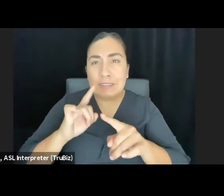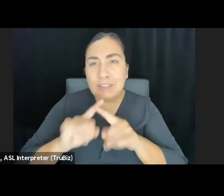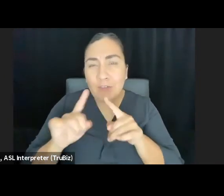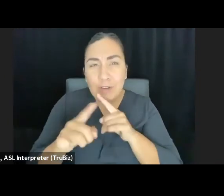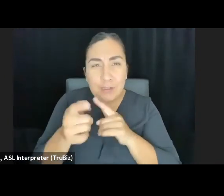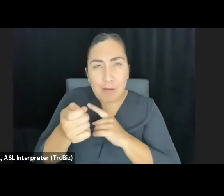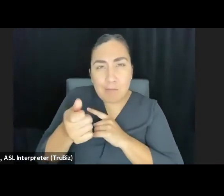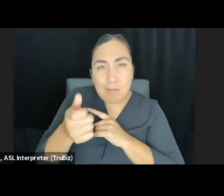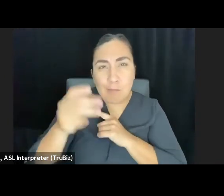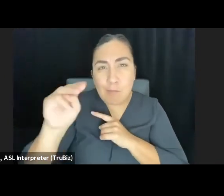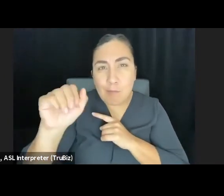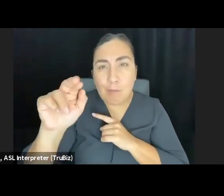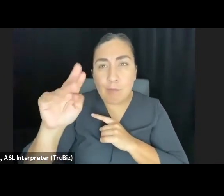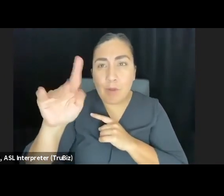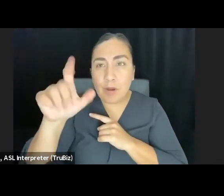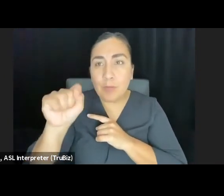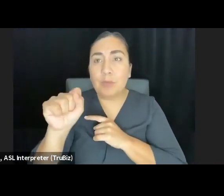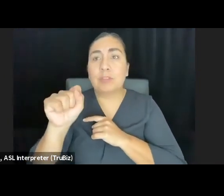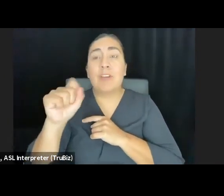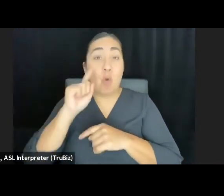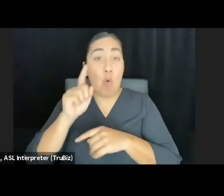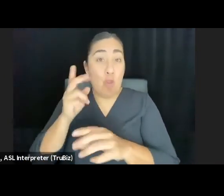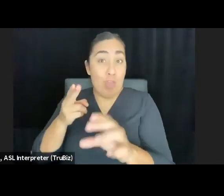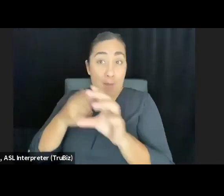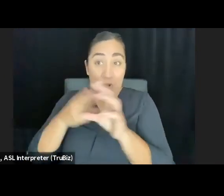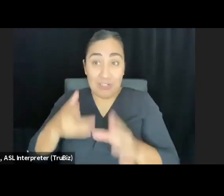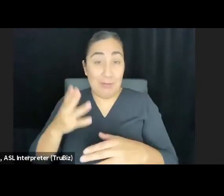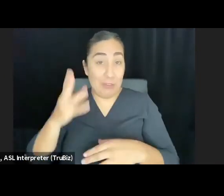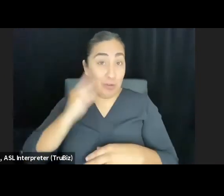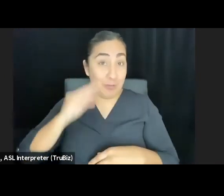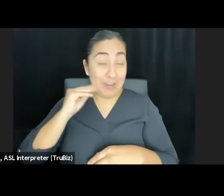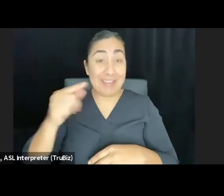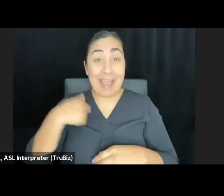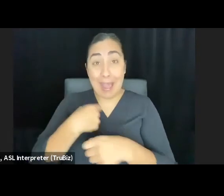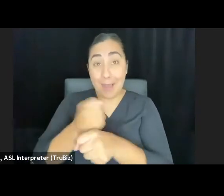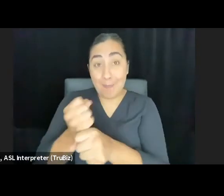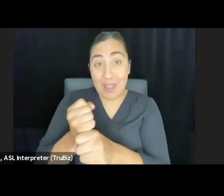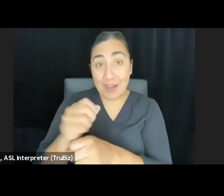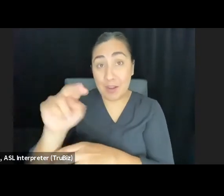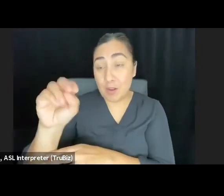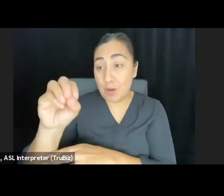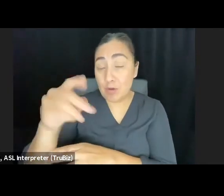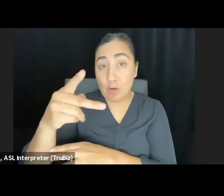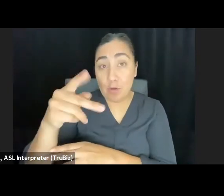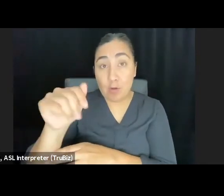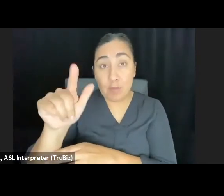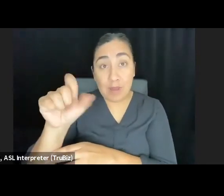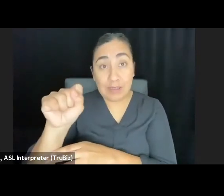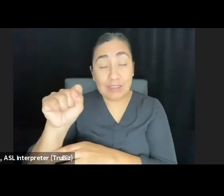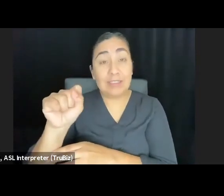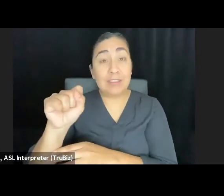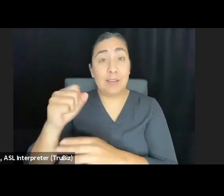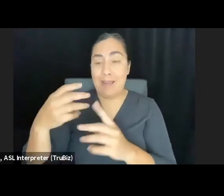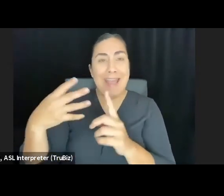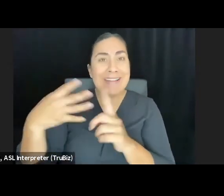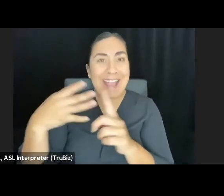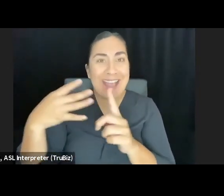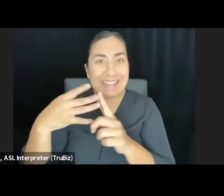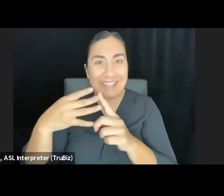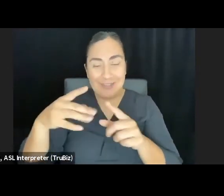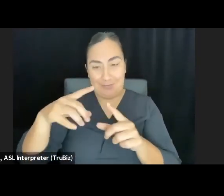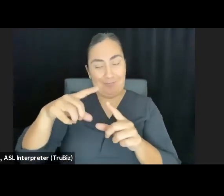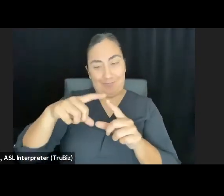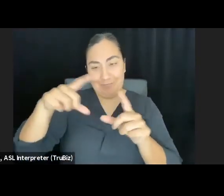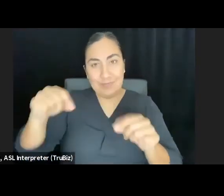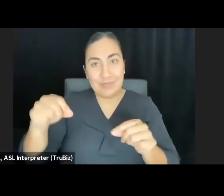cactus pads, and also served the juice from the cactus. And so